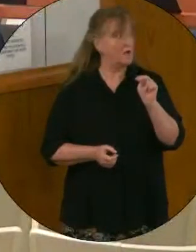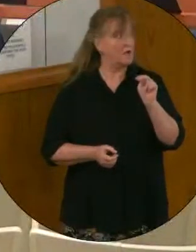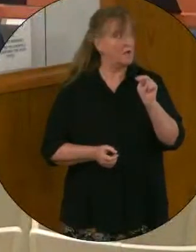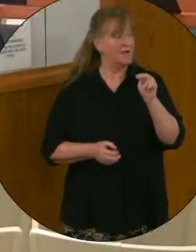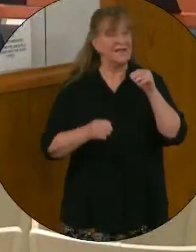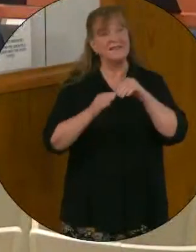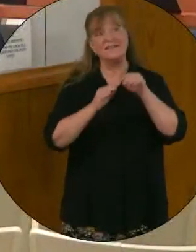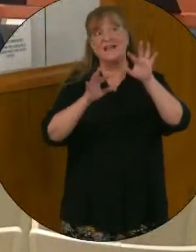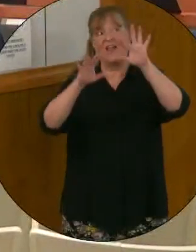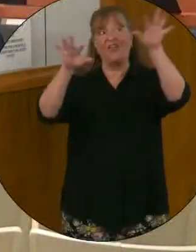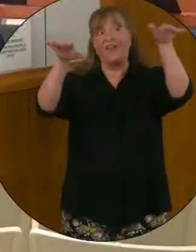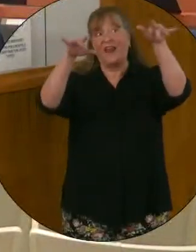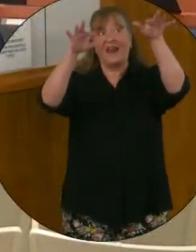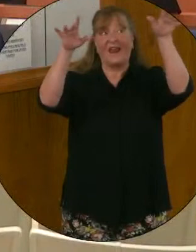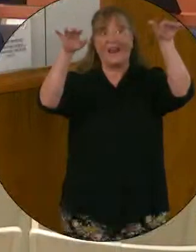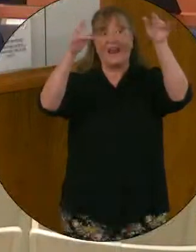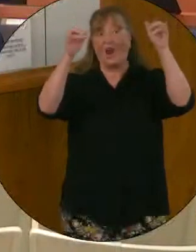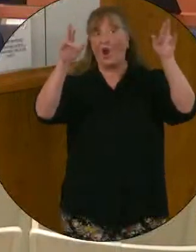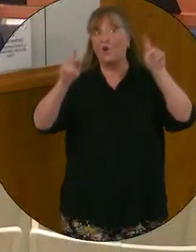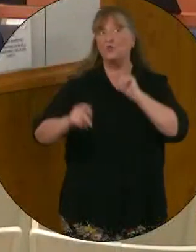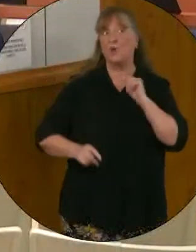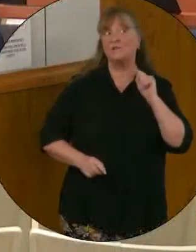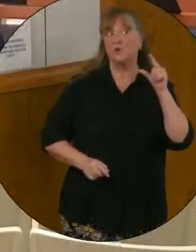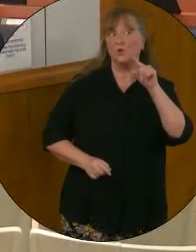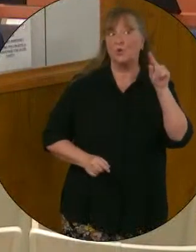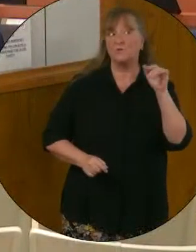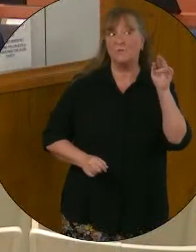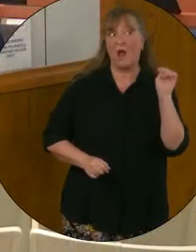ether. Trustee Guzman?